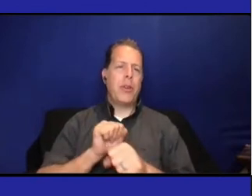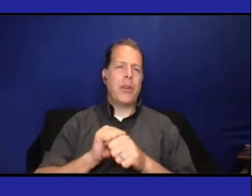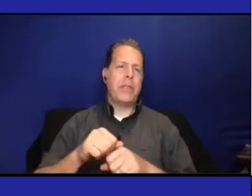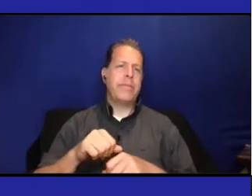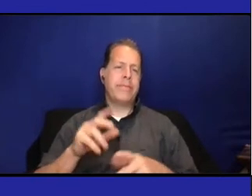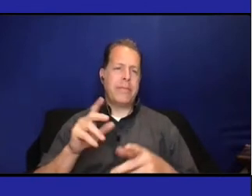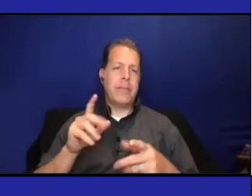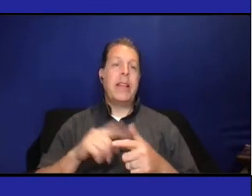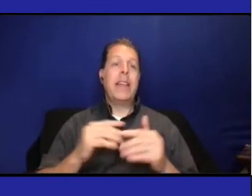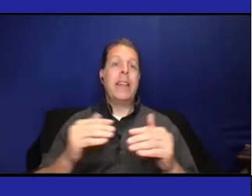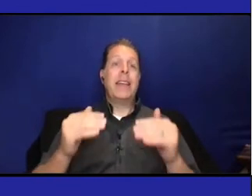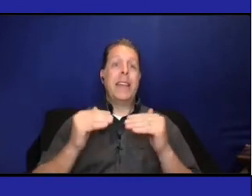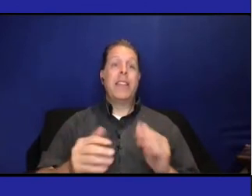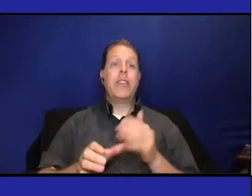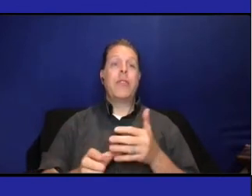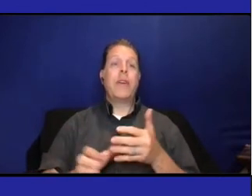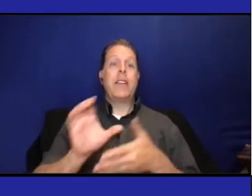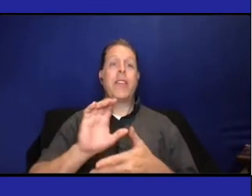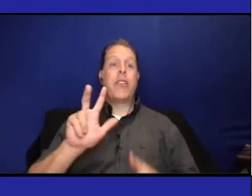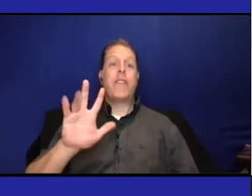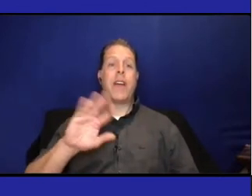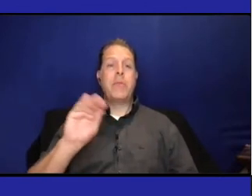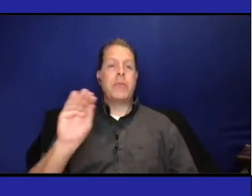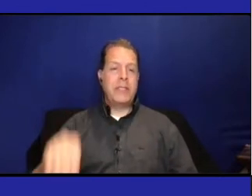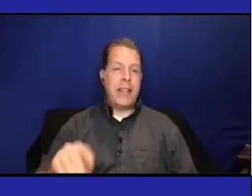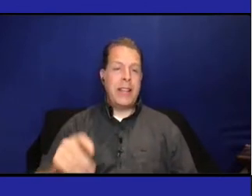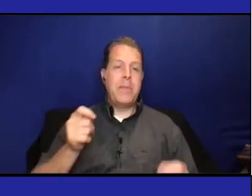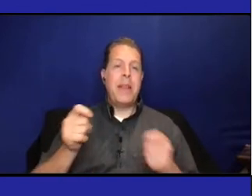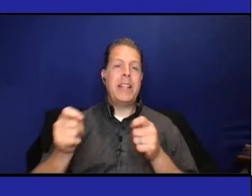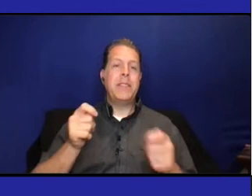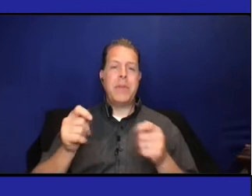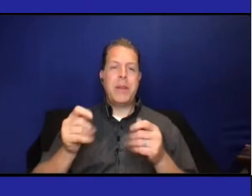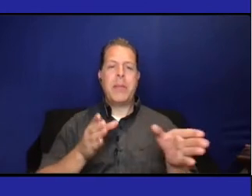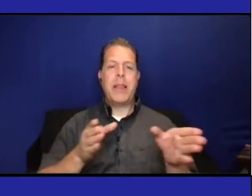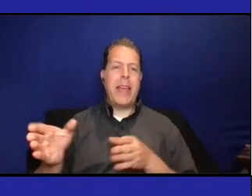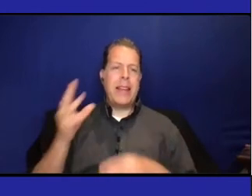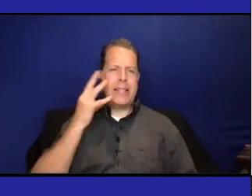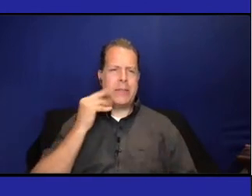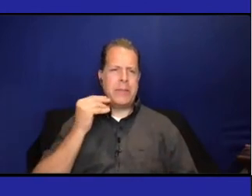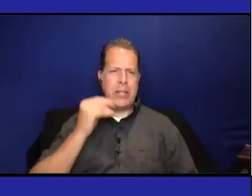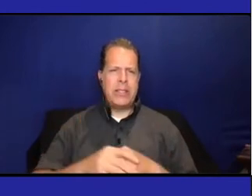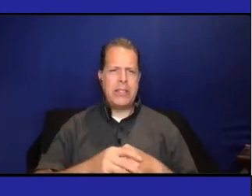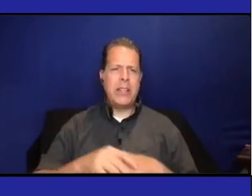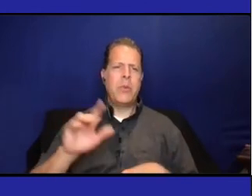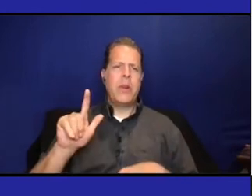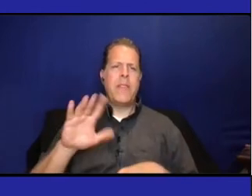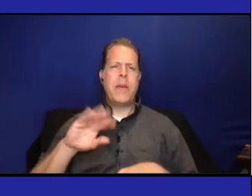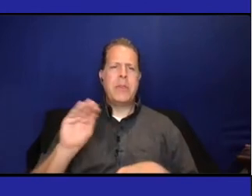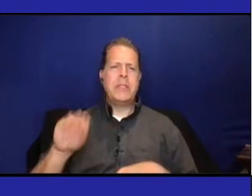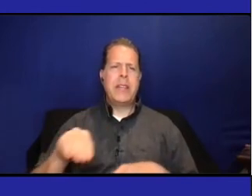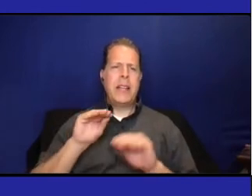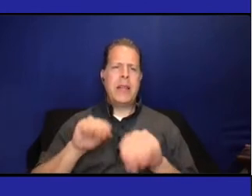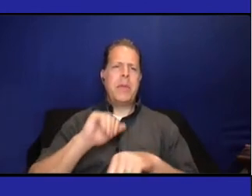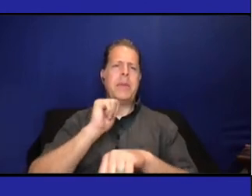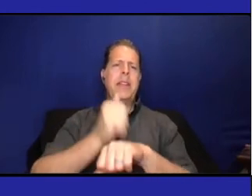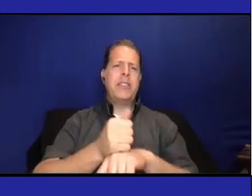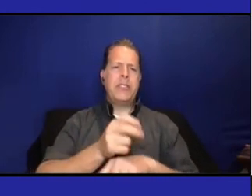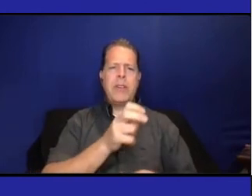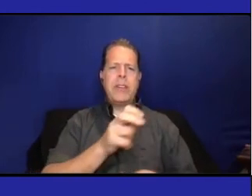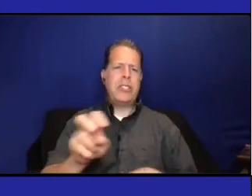the criteria, 35% management plan experience, 25% implementation and transition